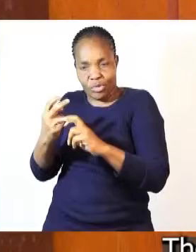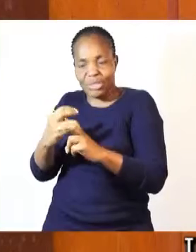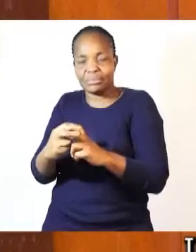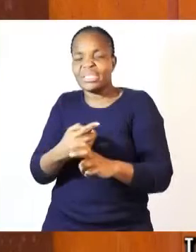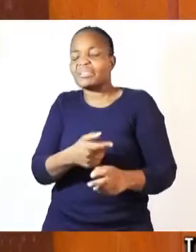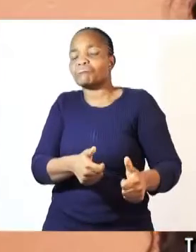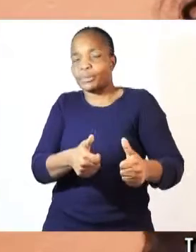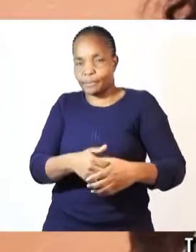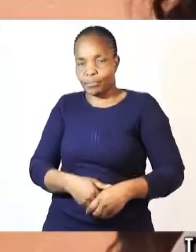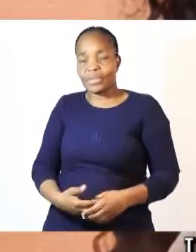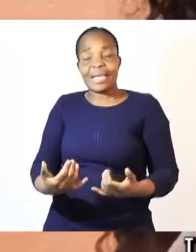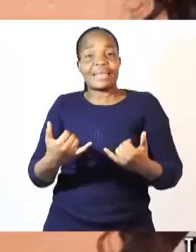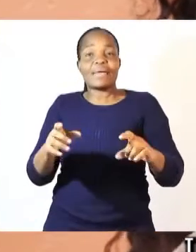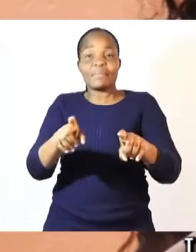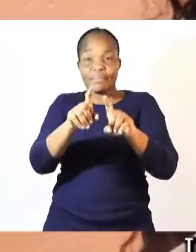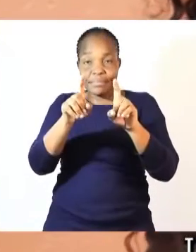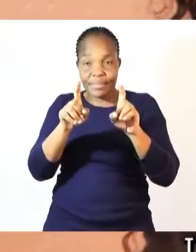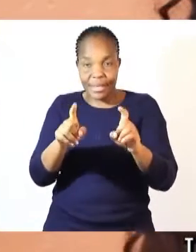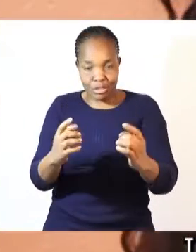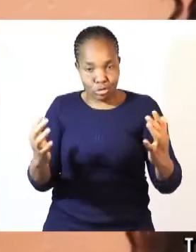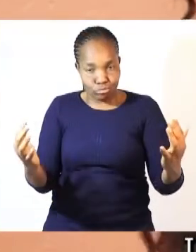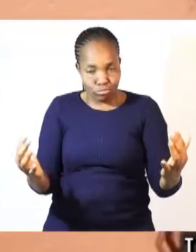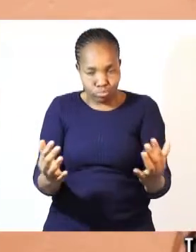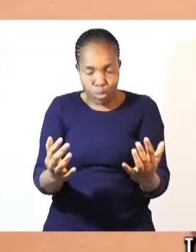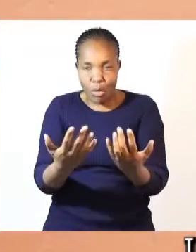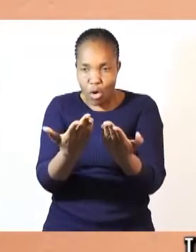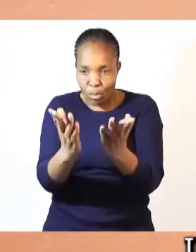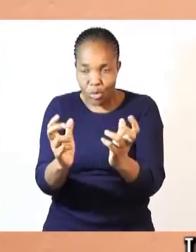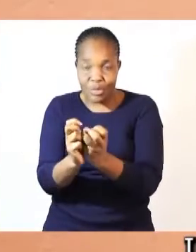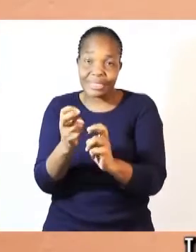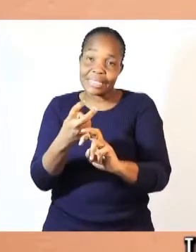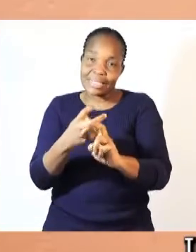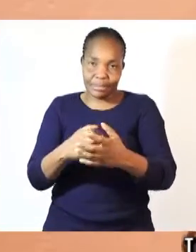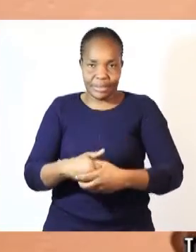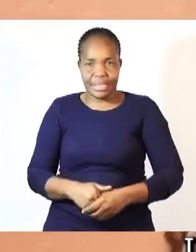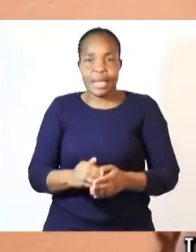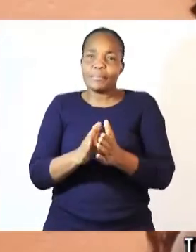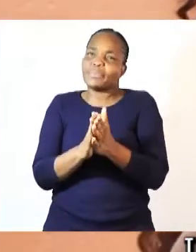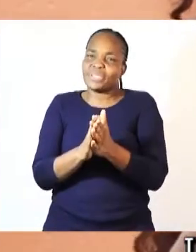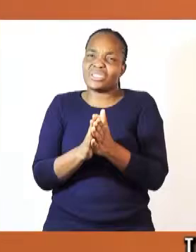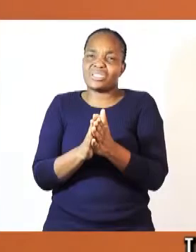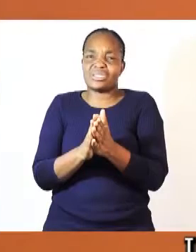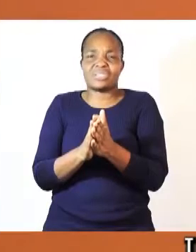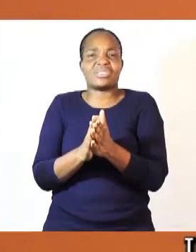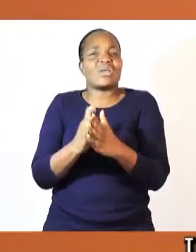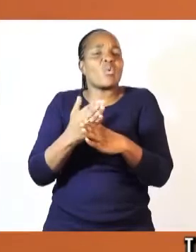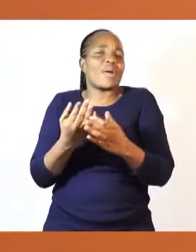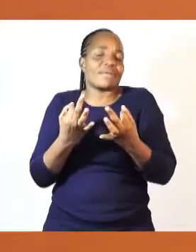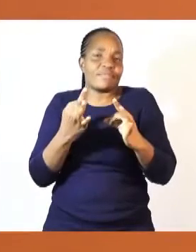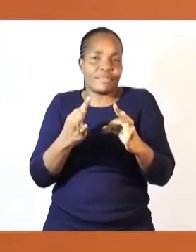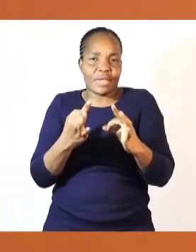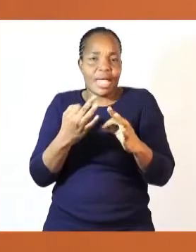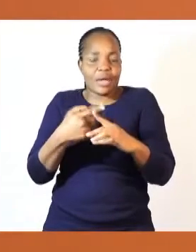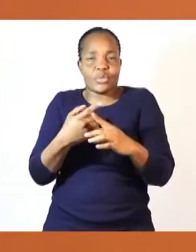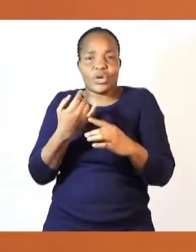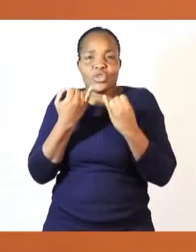disabilities. I would therefore like to encourage my fellow persons with disabilities to be willing to provide information on